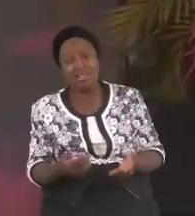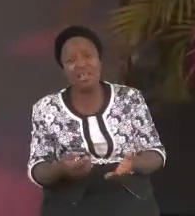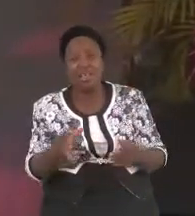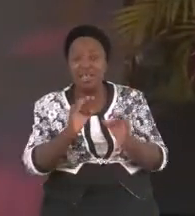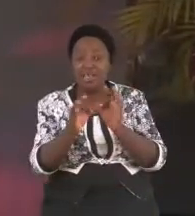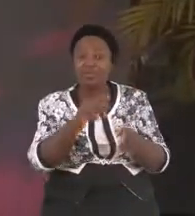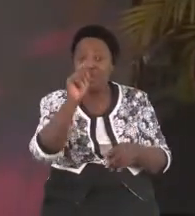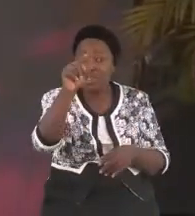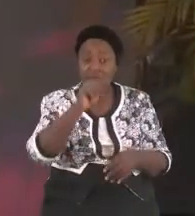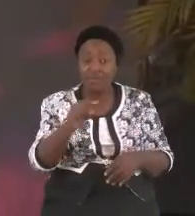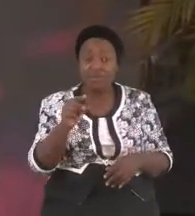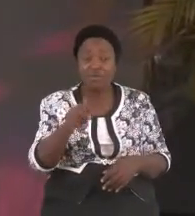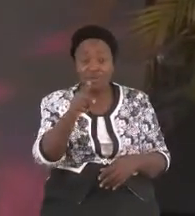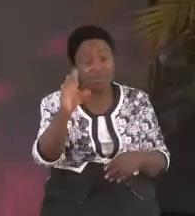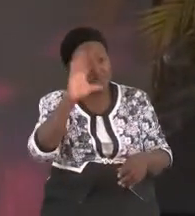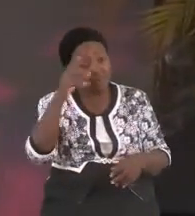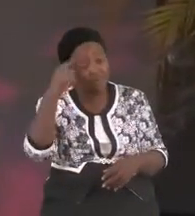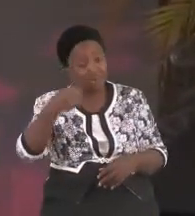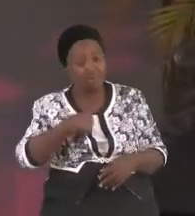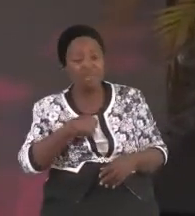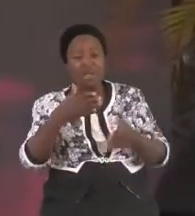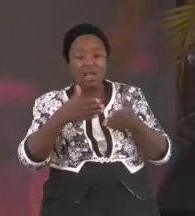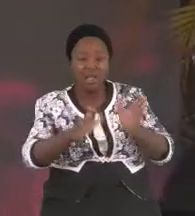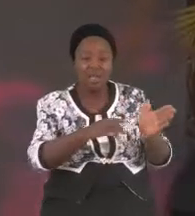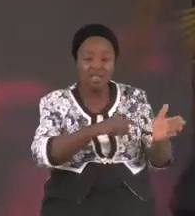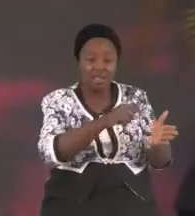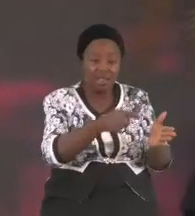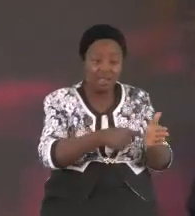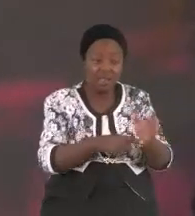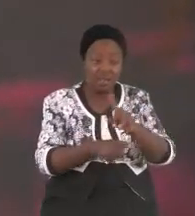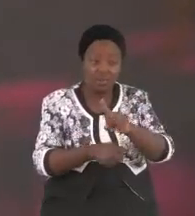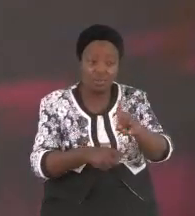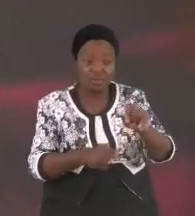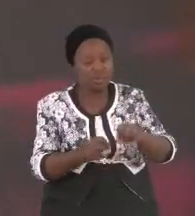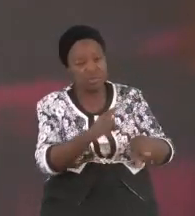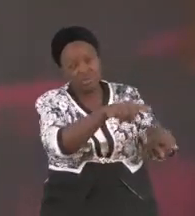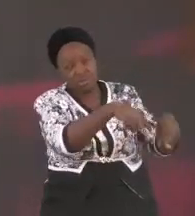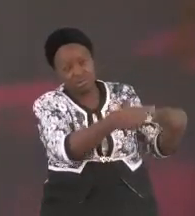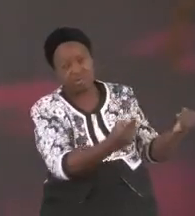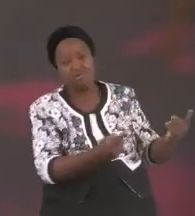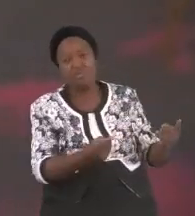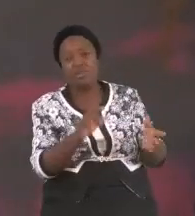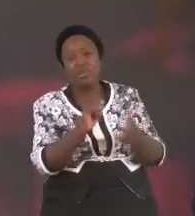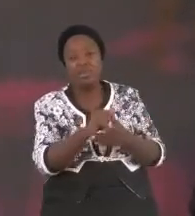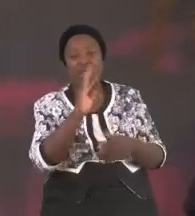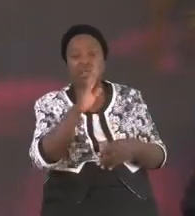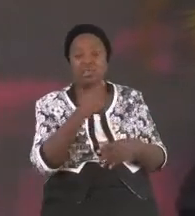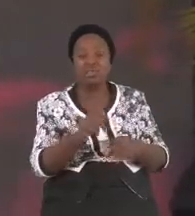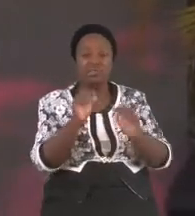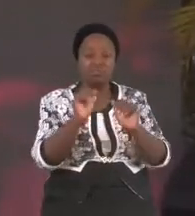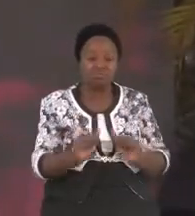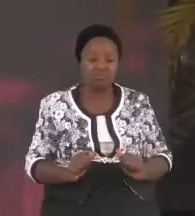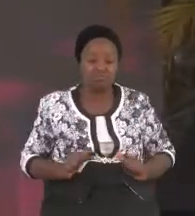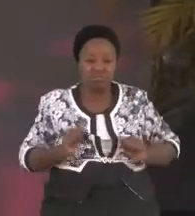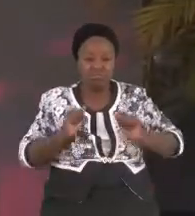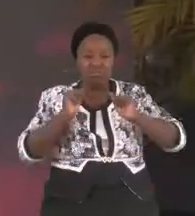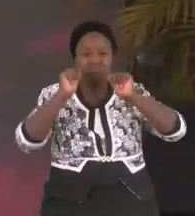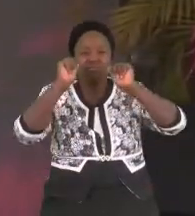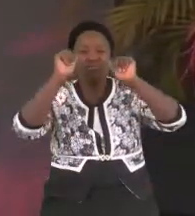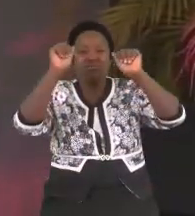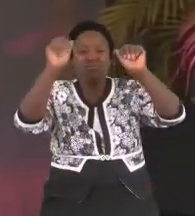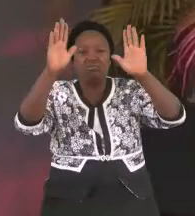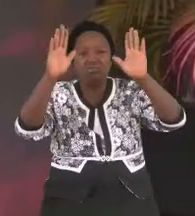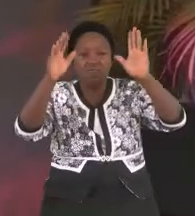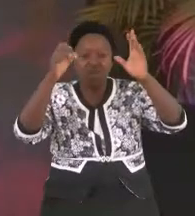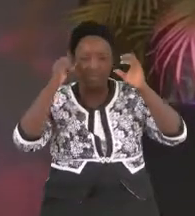let these go. You know what that is? That is submissive sovereignty. He had sovereignty. He had